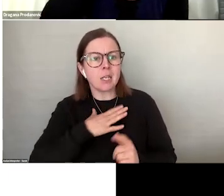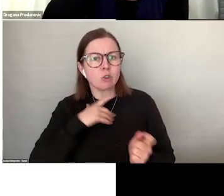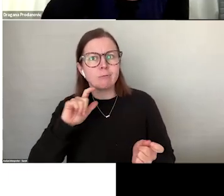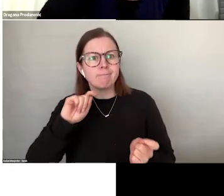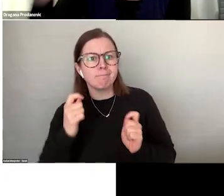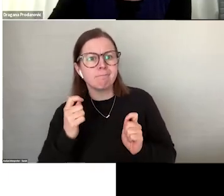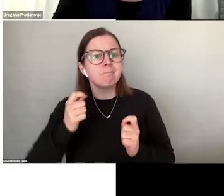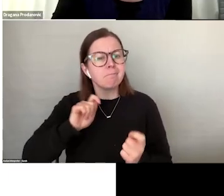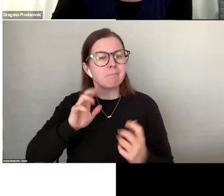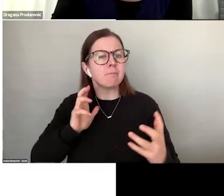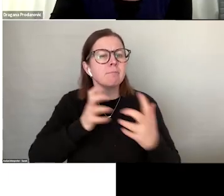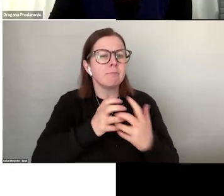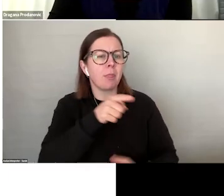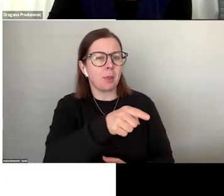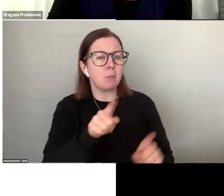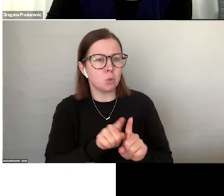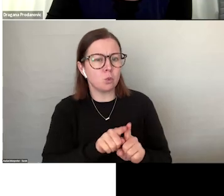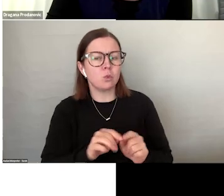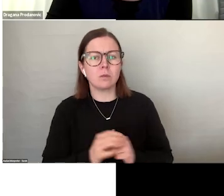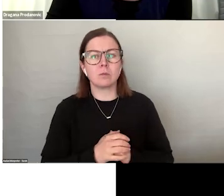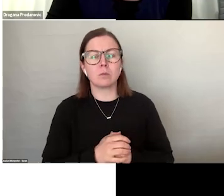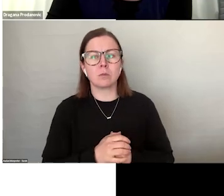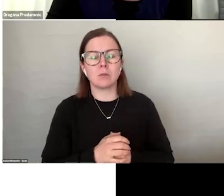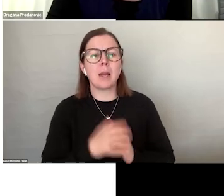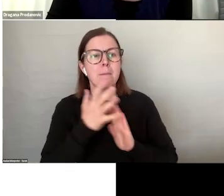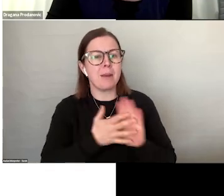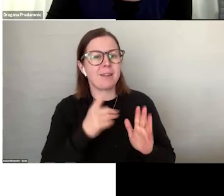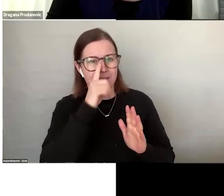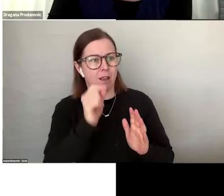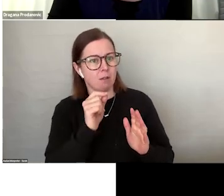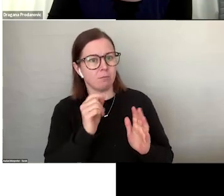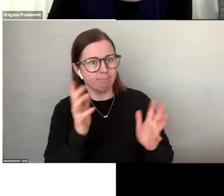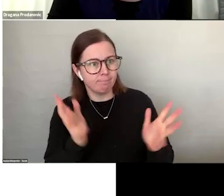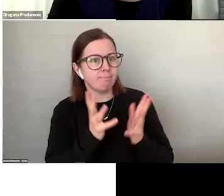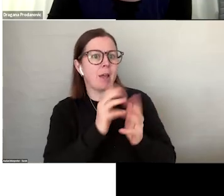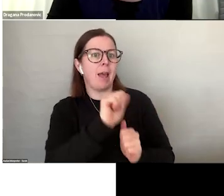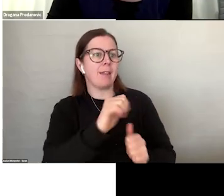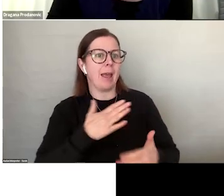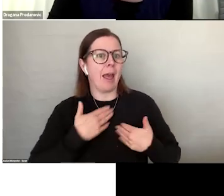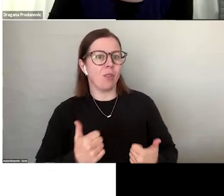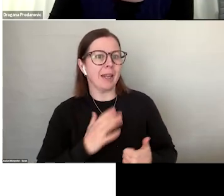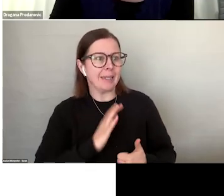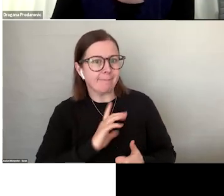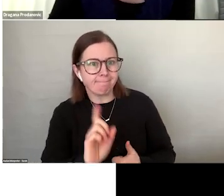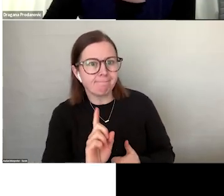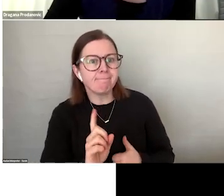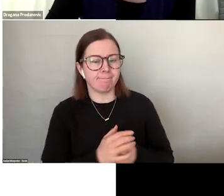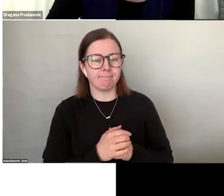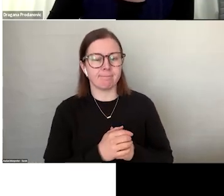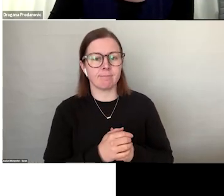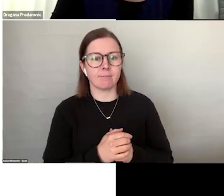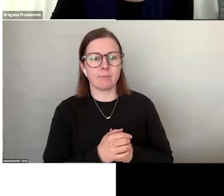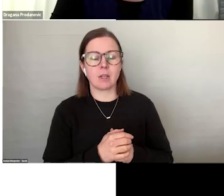which we will talk about a bit later, so that we can meet their healthcare needs as much as possible. The